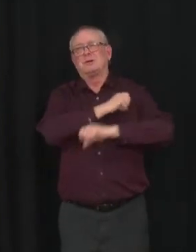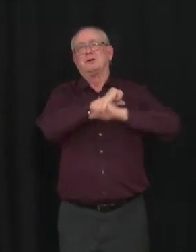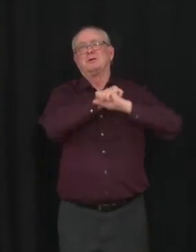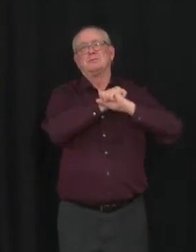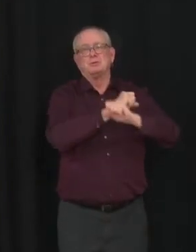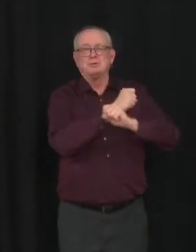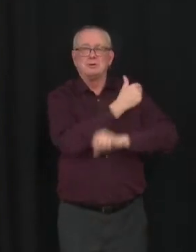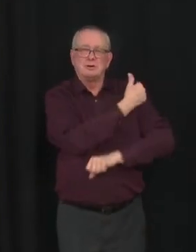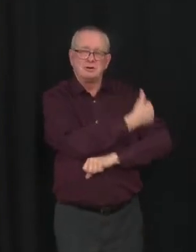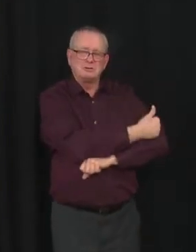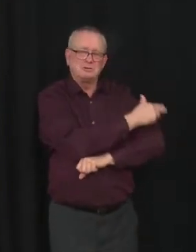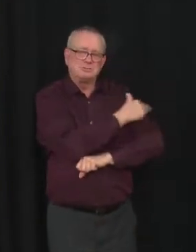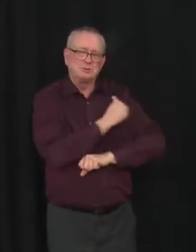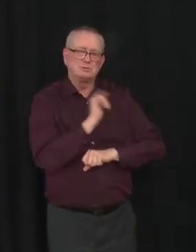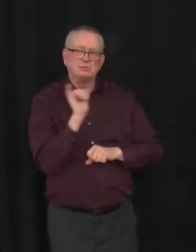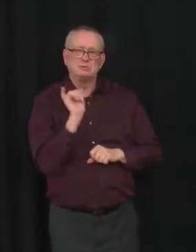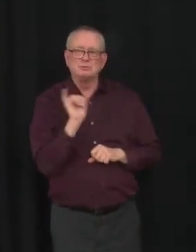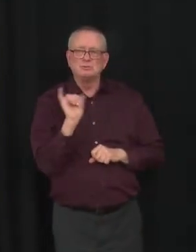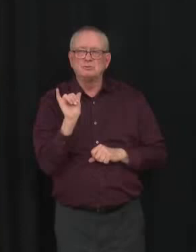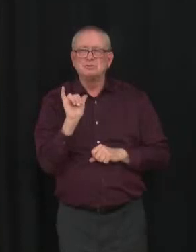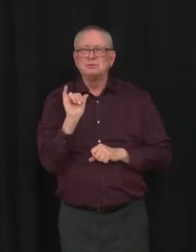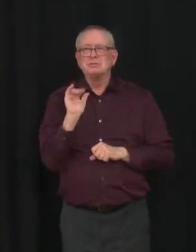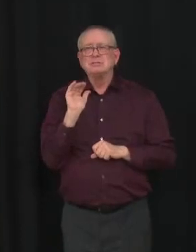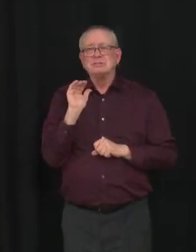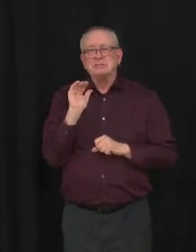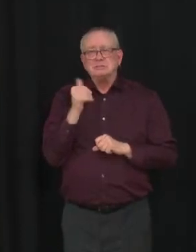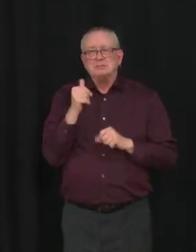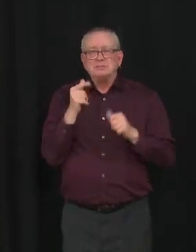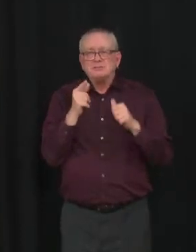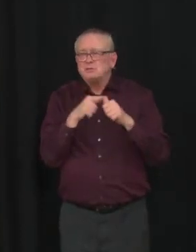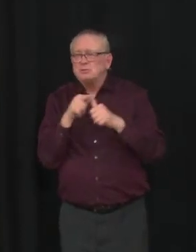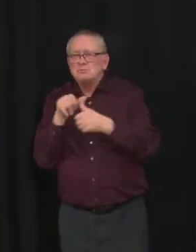that the early data would suggest that